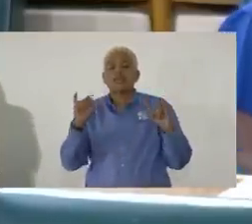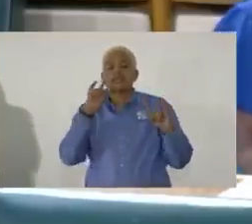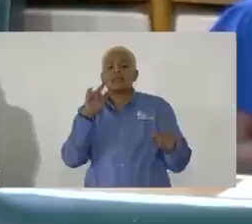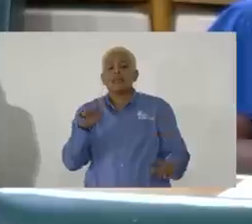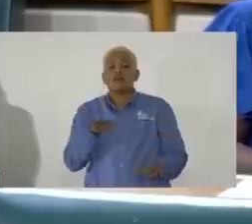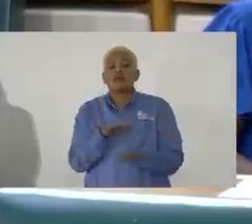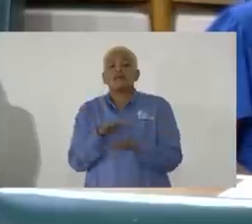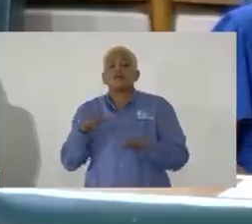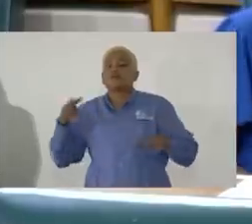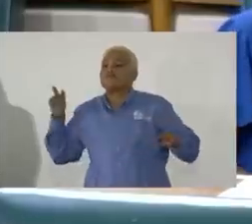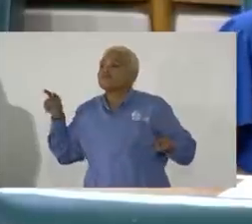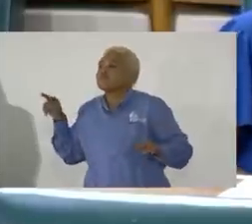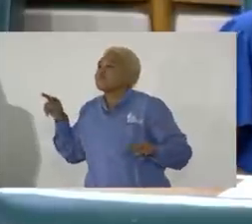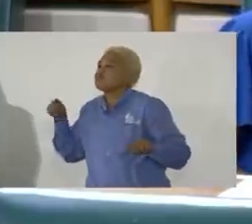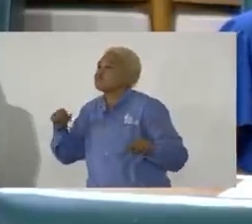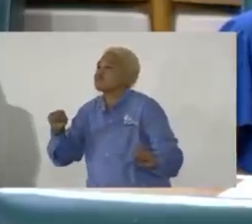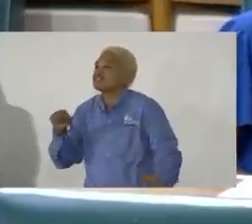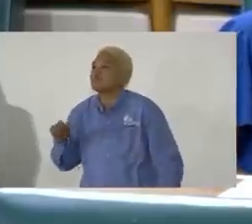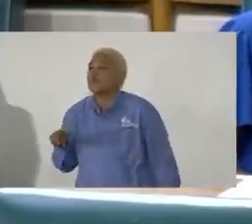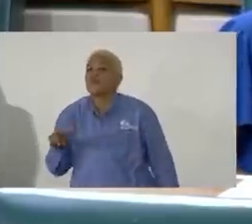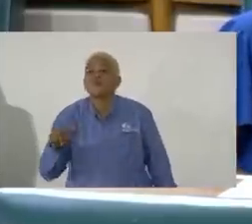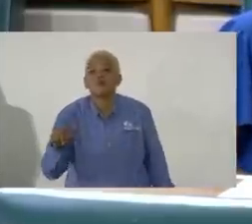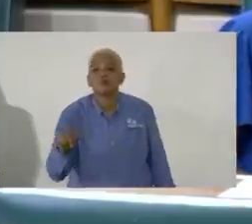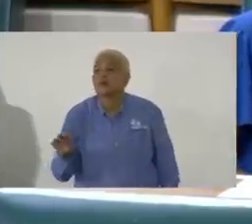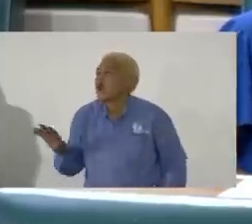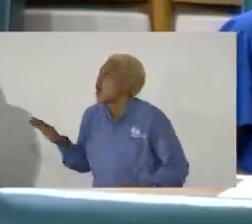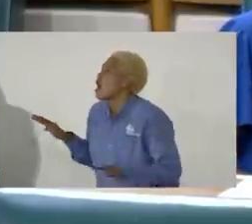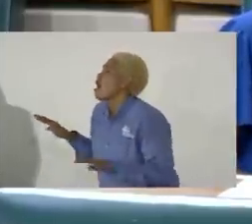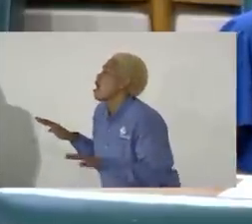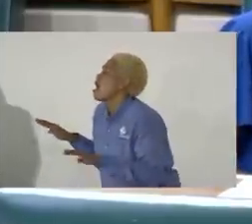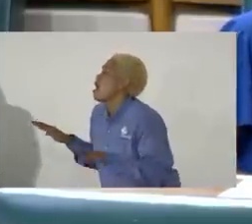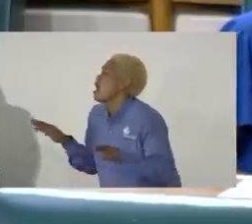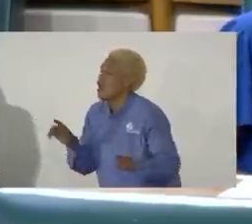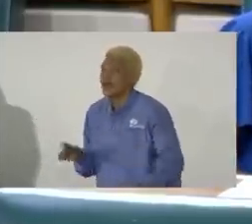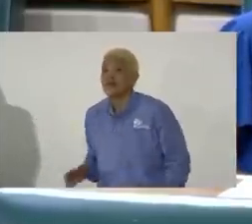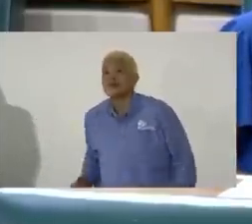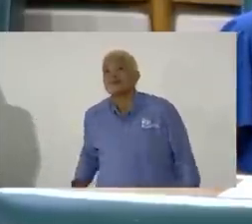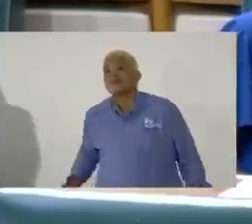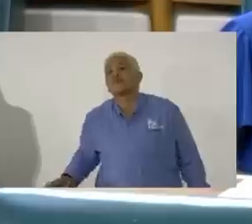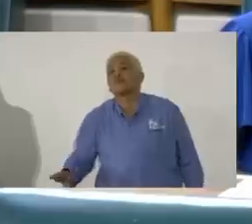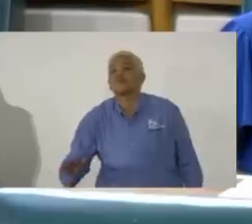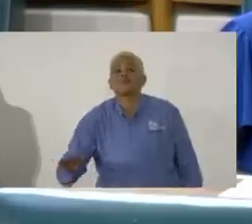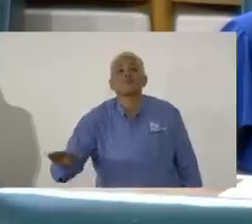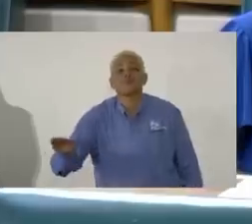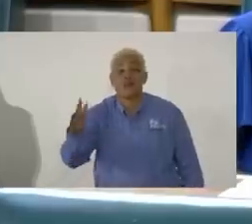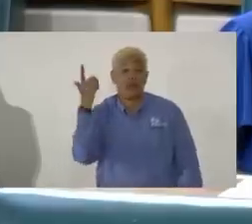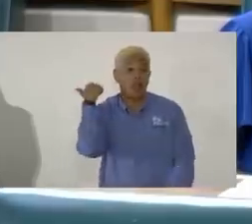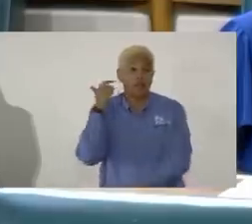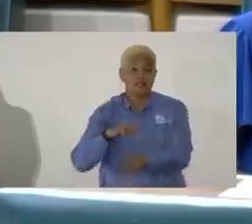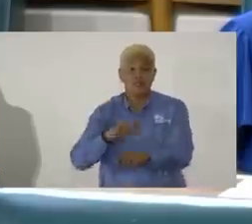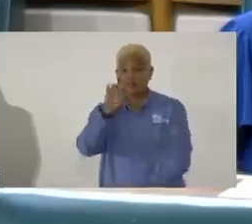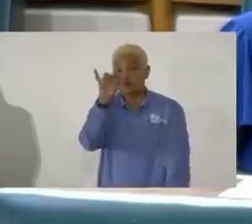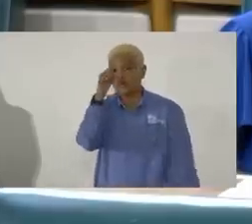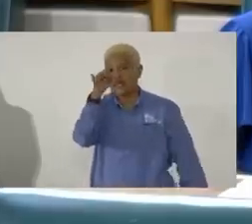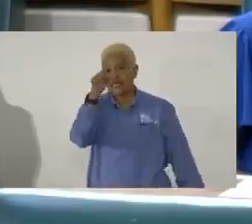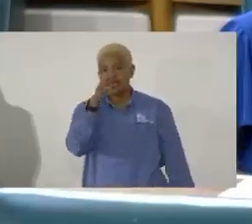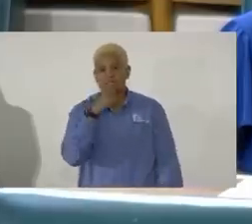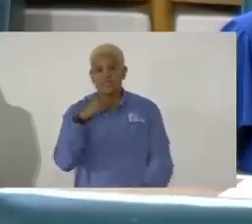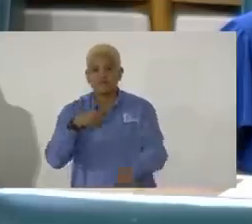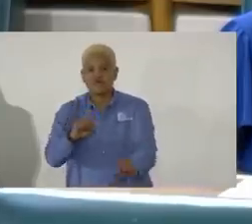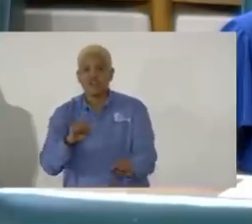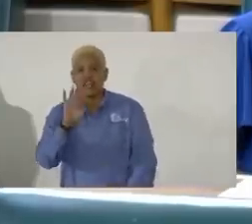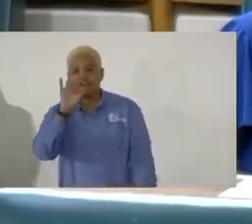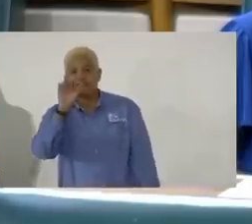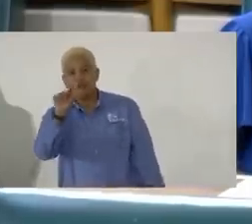Float and Street Parade. The last time was in 2018. The float and street parade